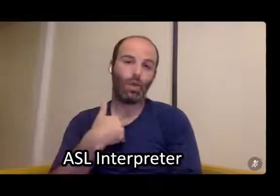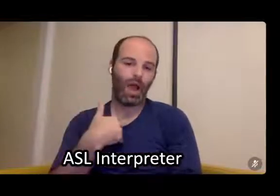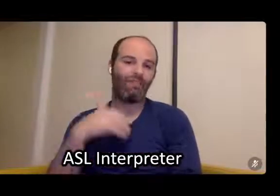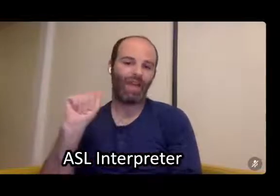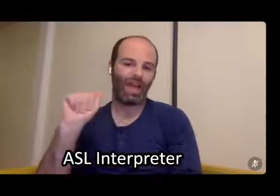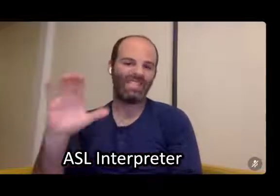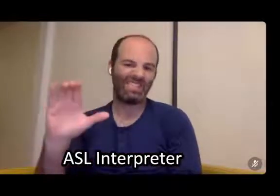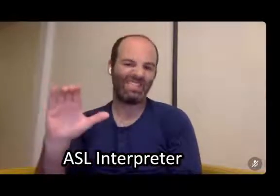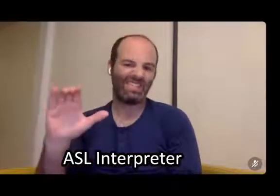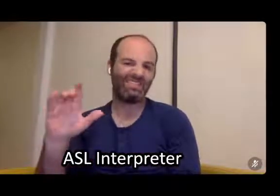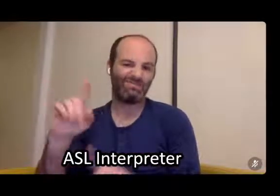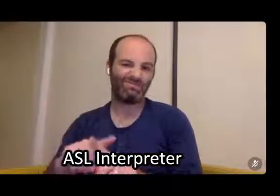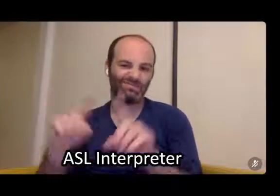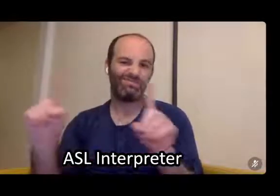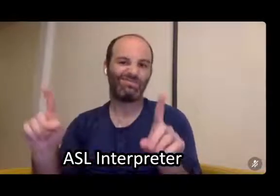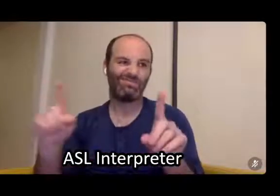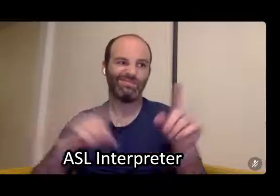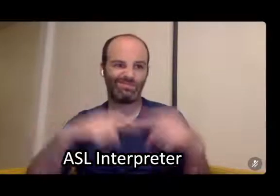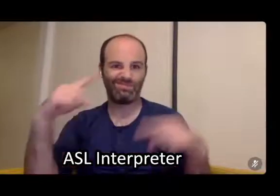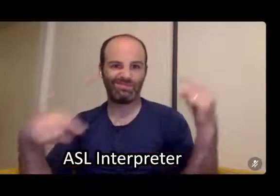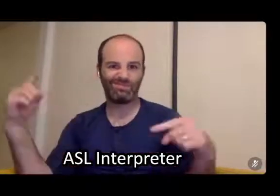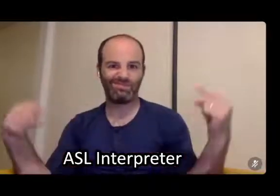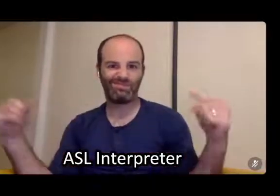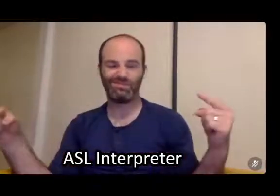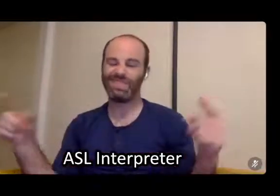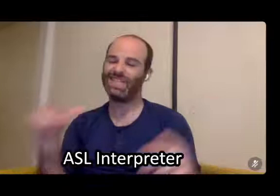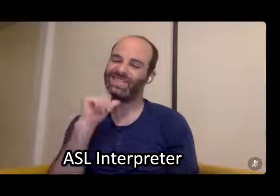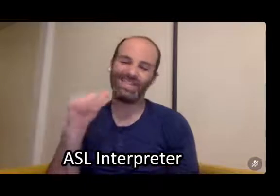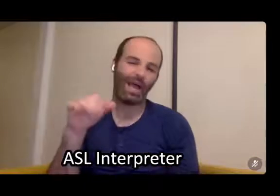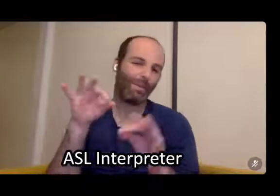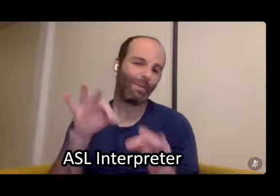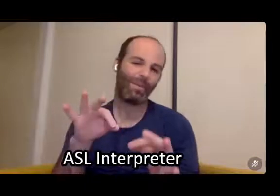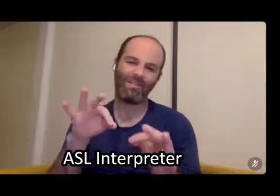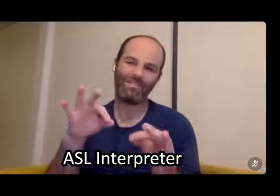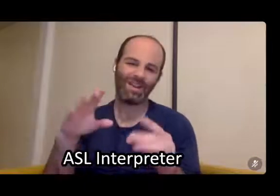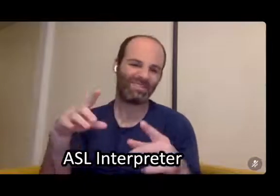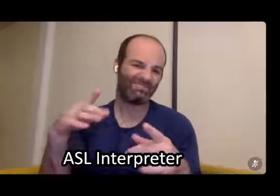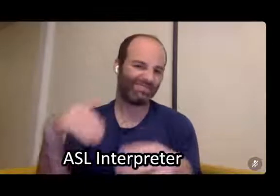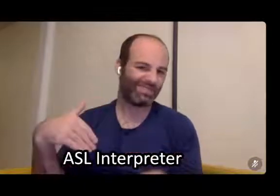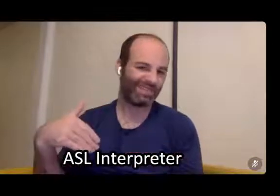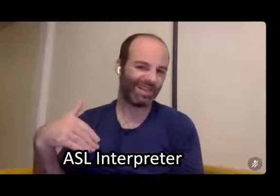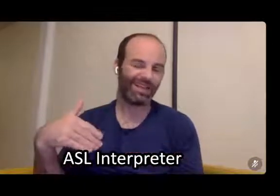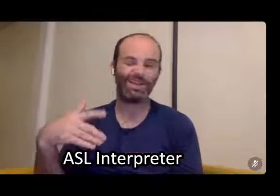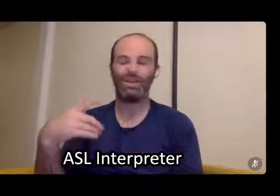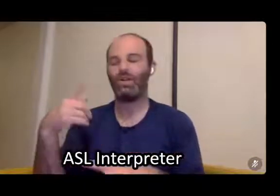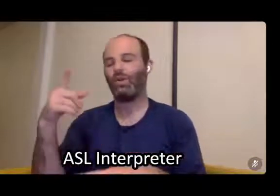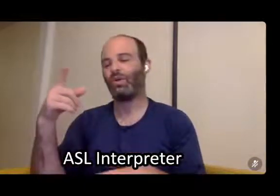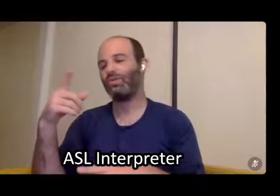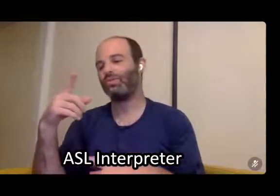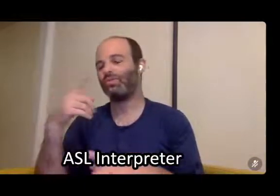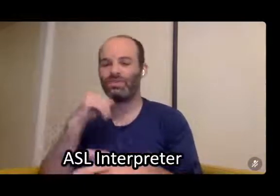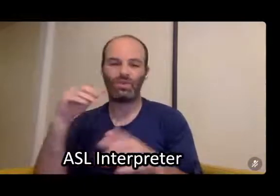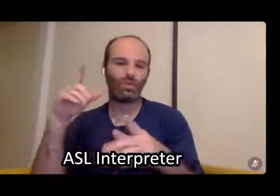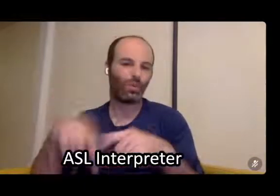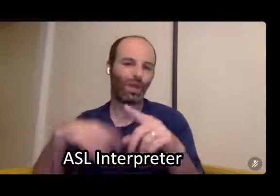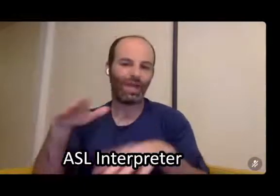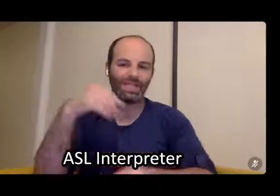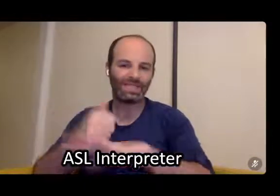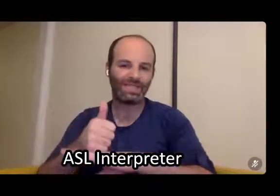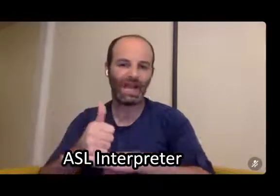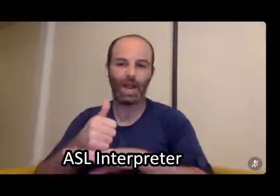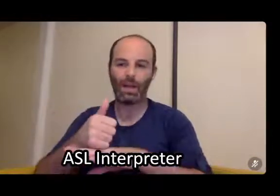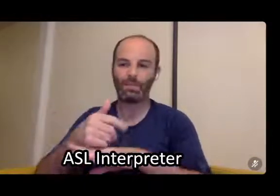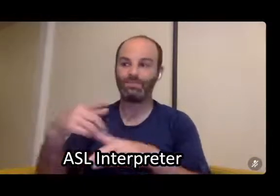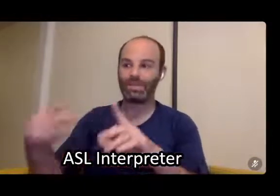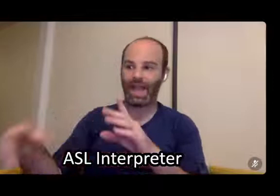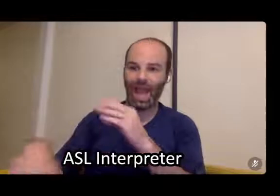So yeah, it's not perfect yet. You still can't set up adding numbers onto stuff. So you'd literally have to